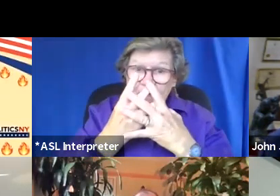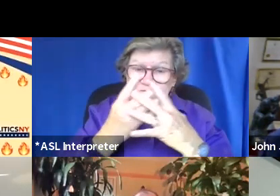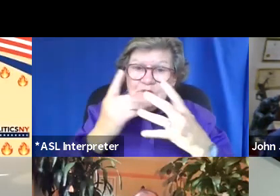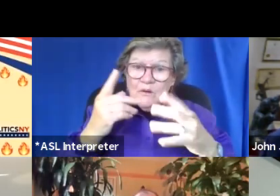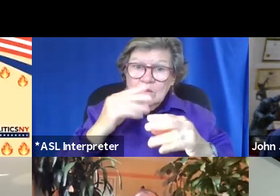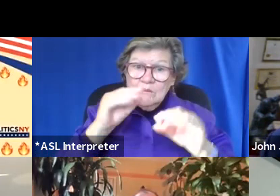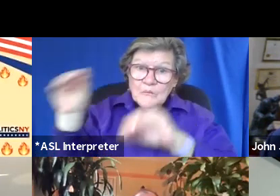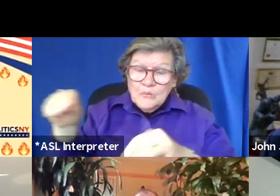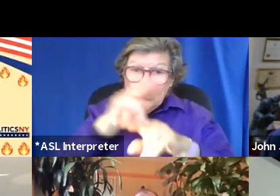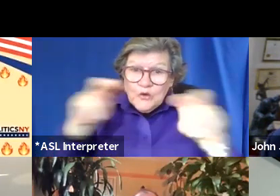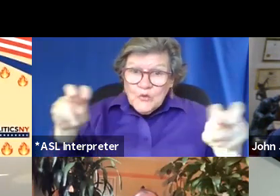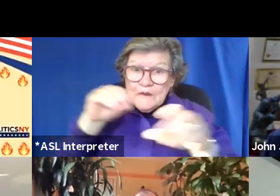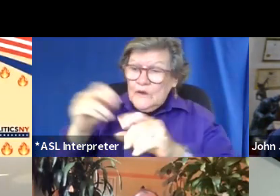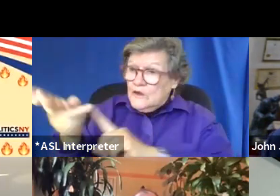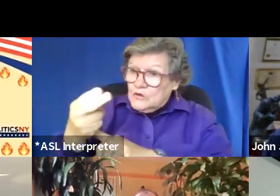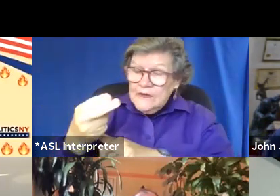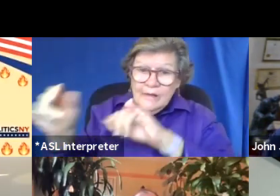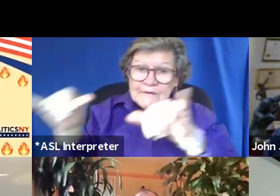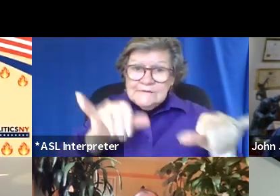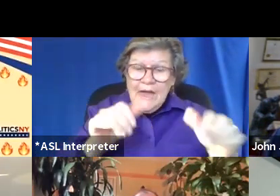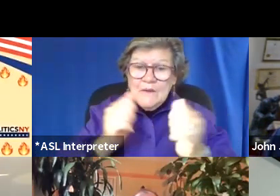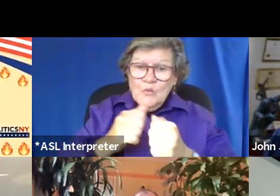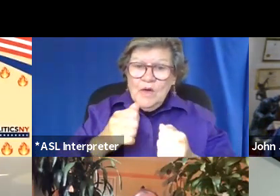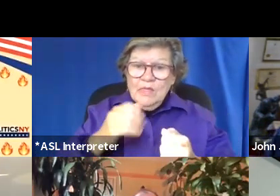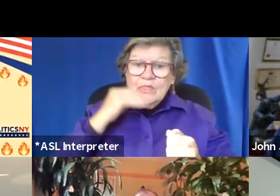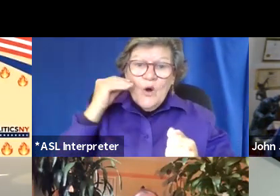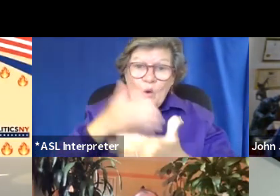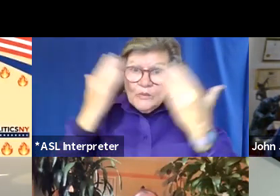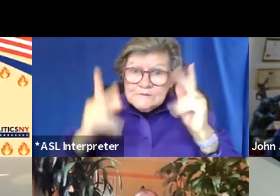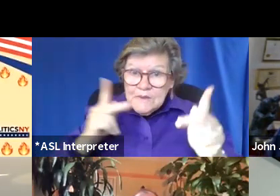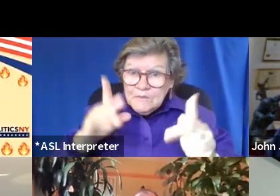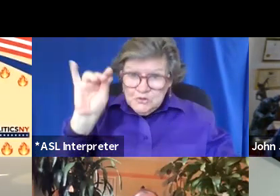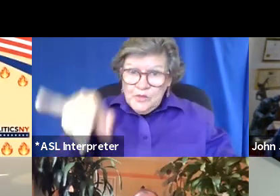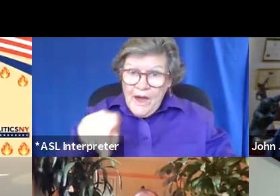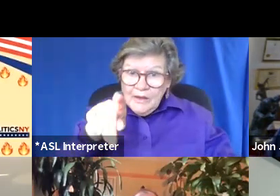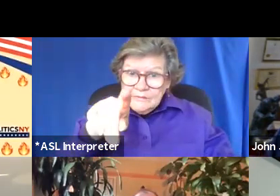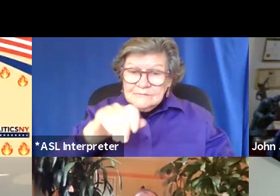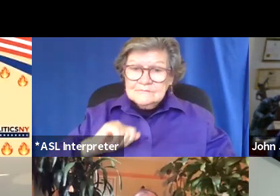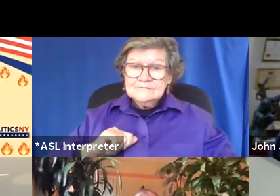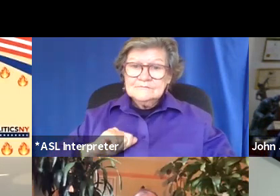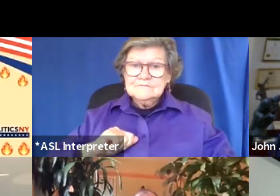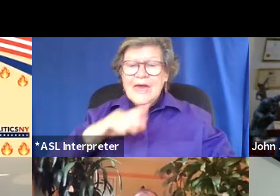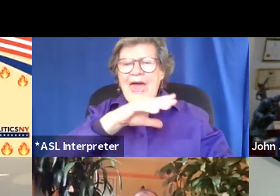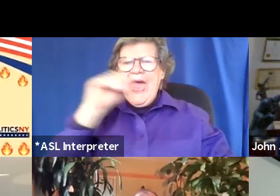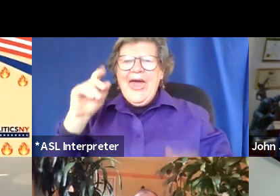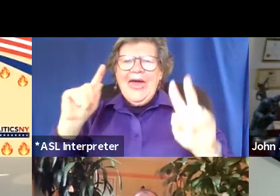hotels like they've done with the homeless people? And then the abuse of our children,